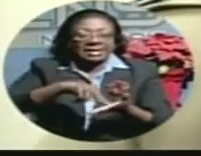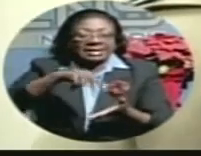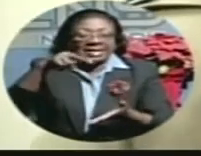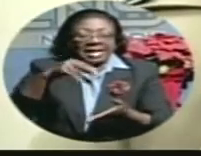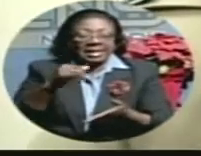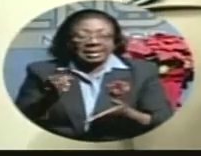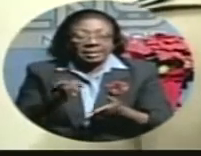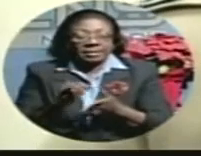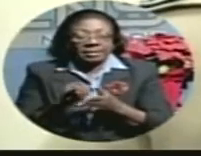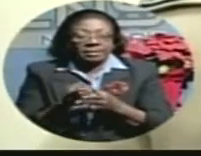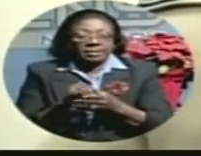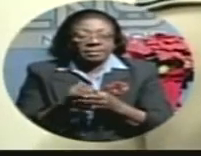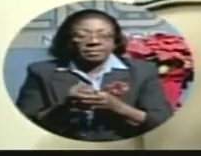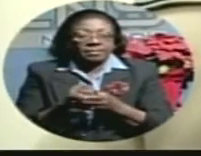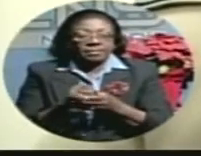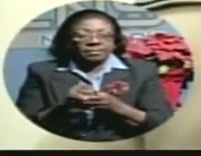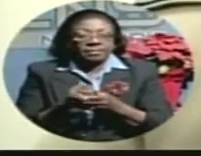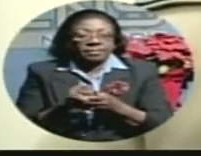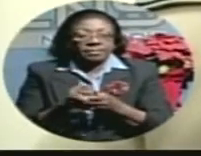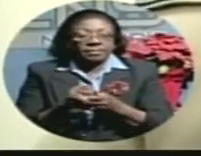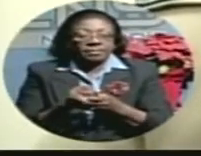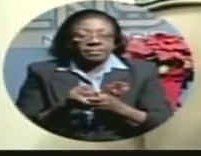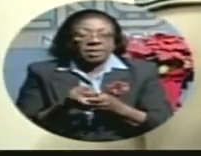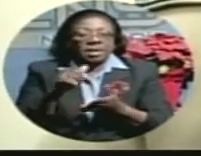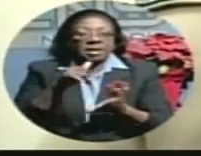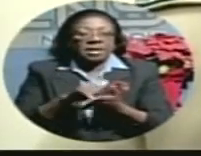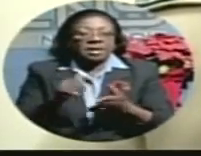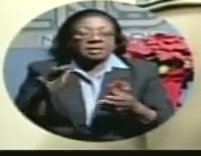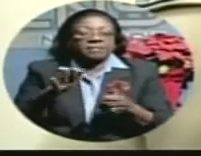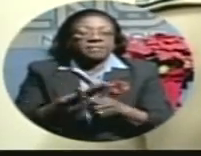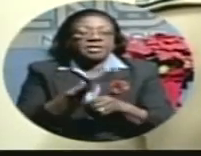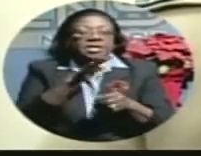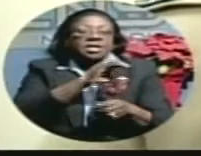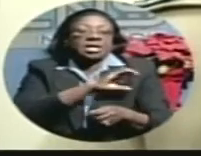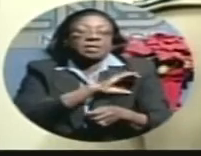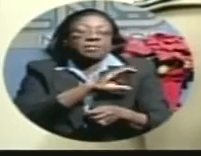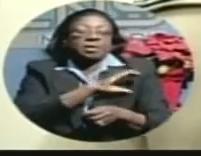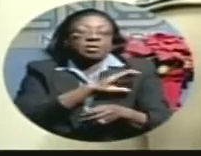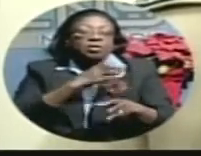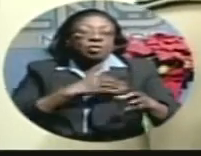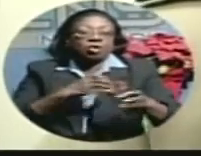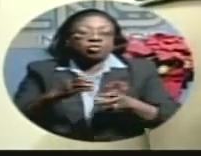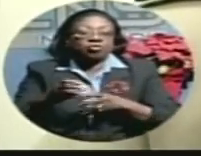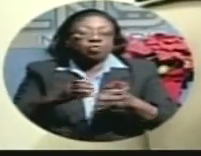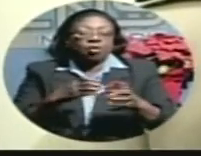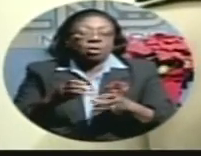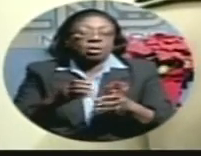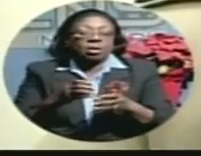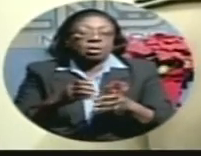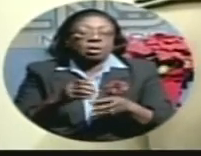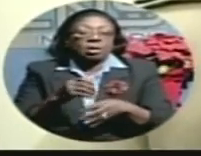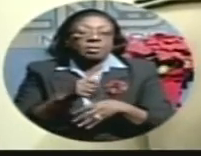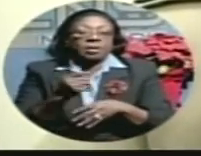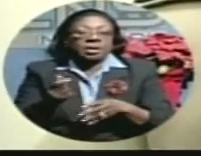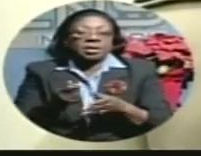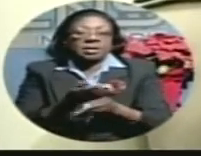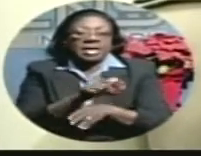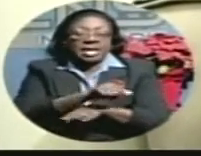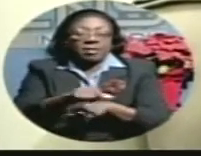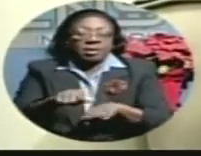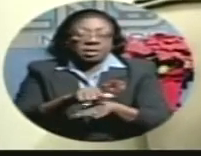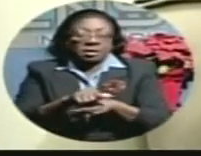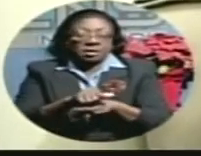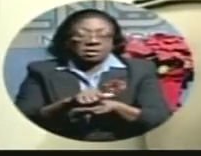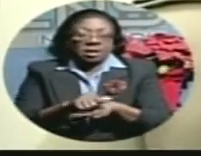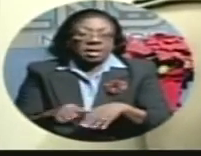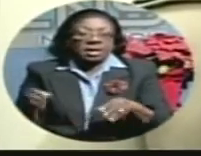get frustrated at some point or another, that sufficient police officers are there to control these points. In